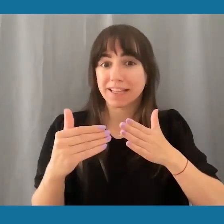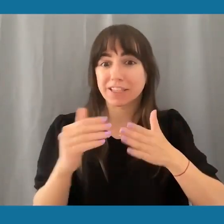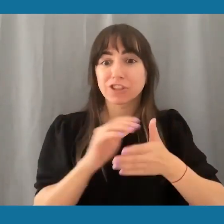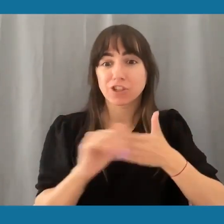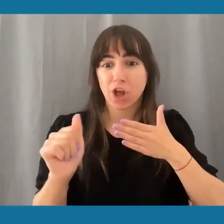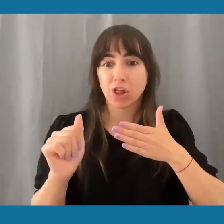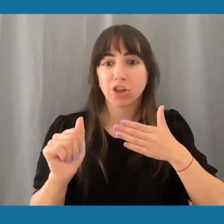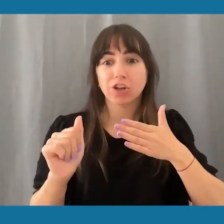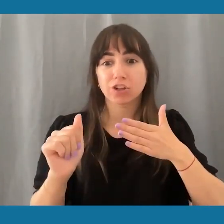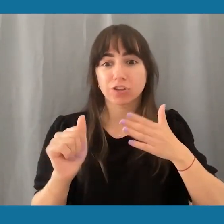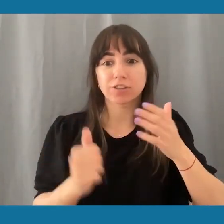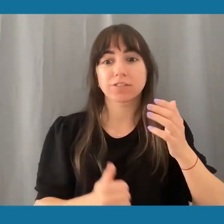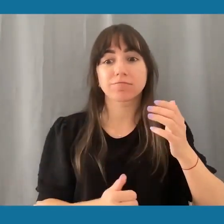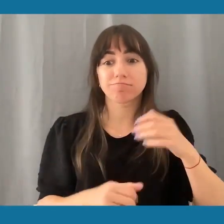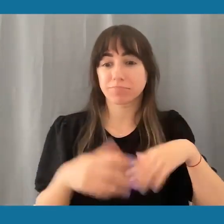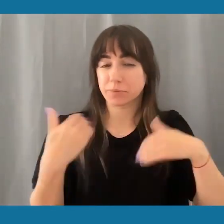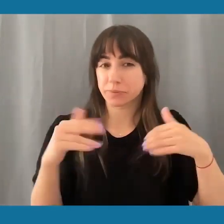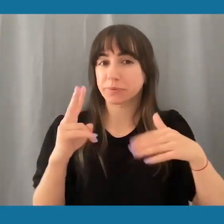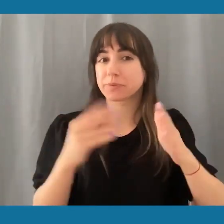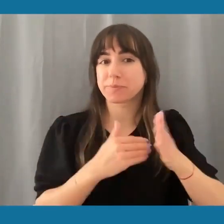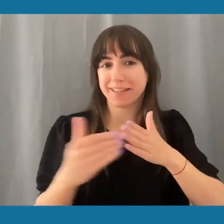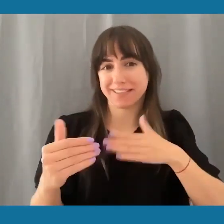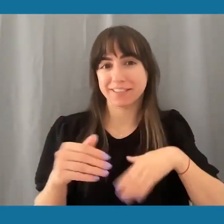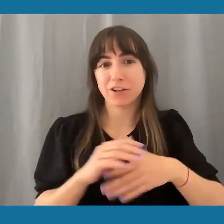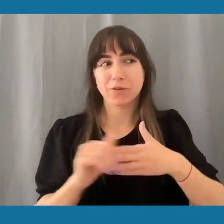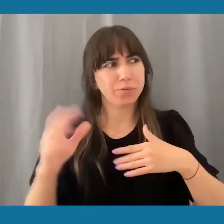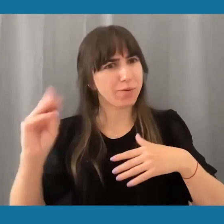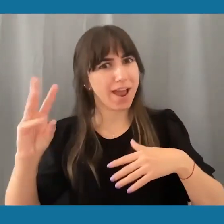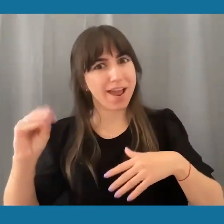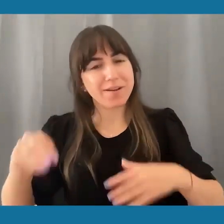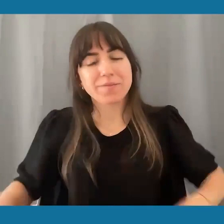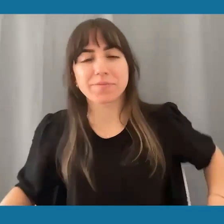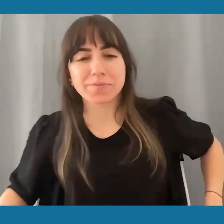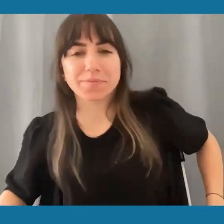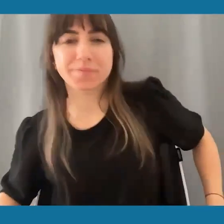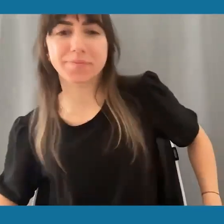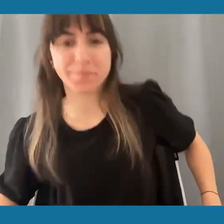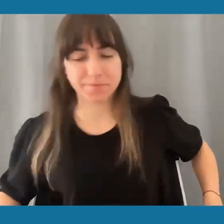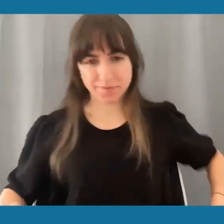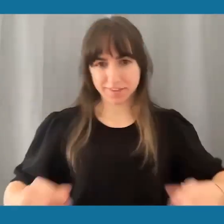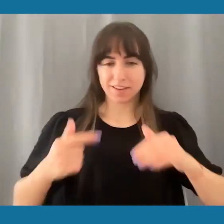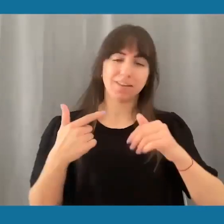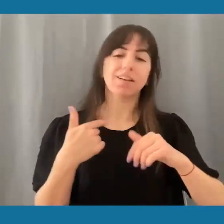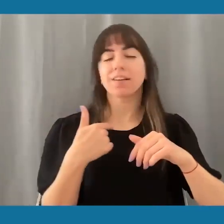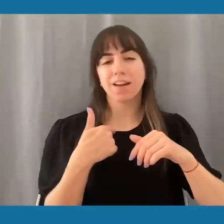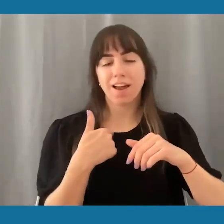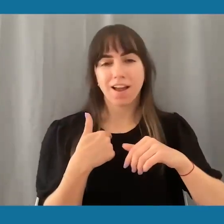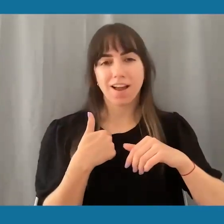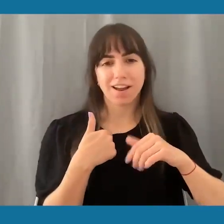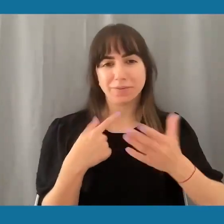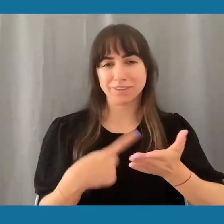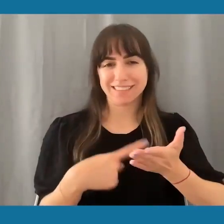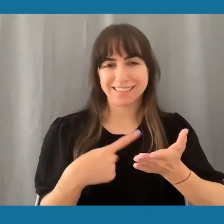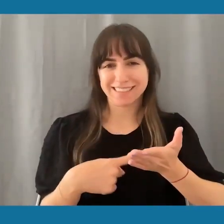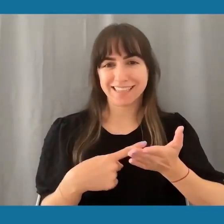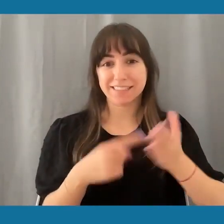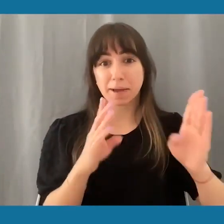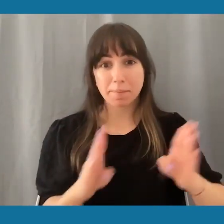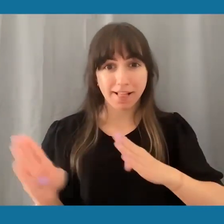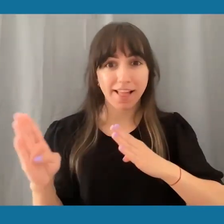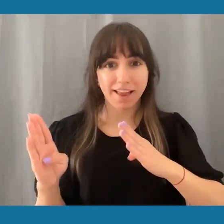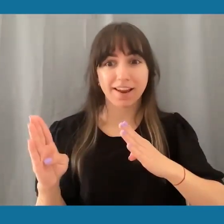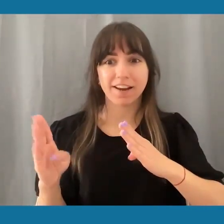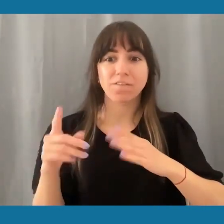was discussing and planning for the needs of our clients, even though they don't have spend downs anymore, it was still